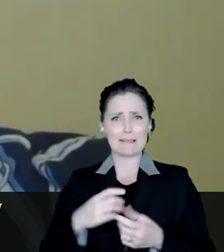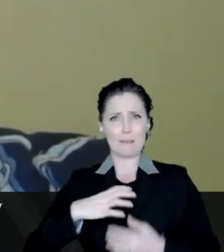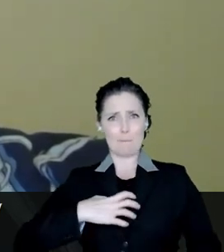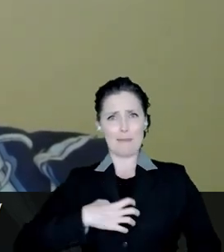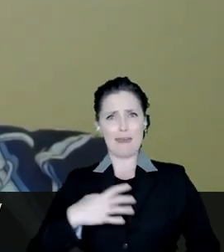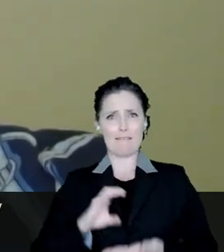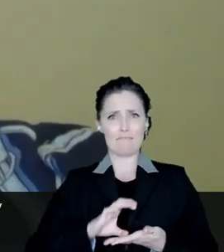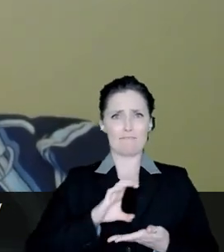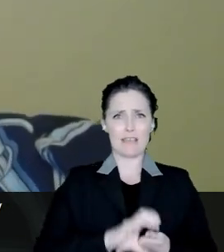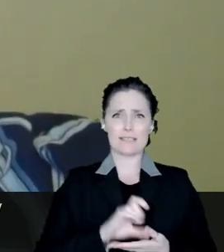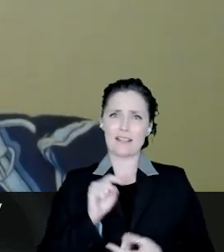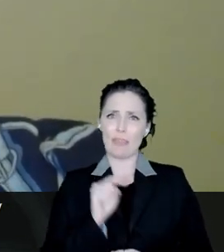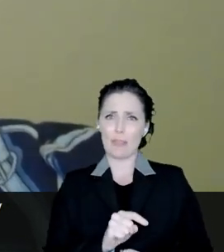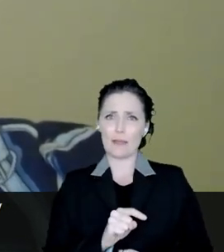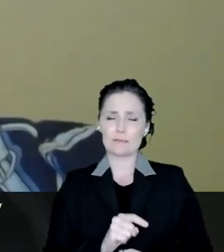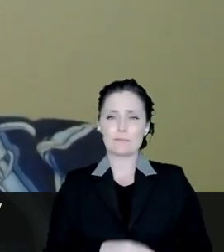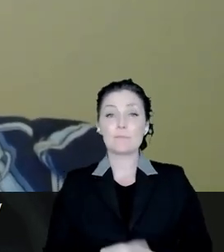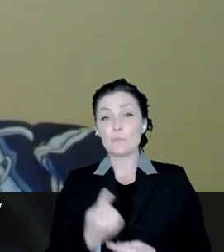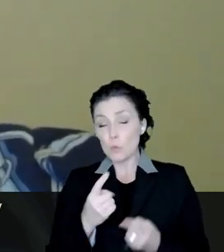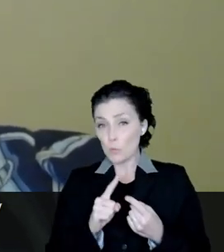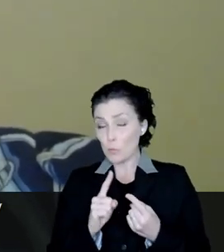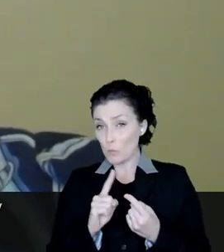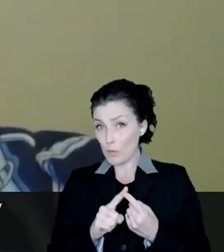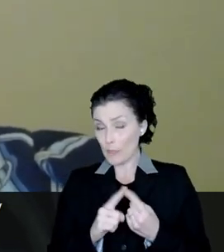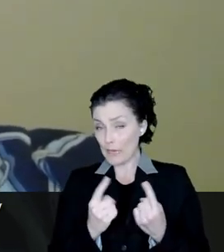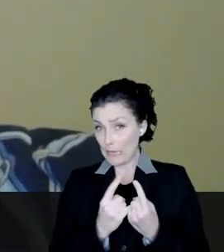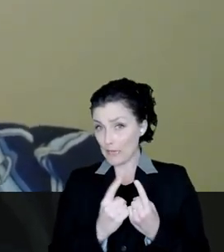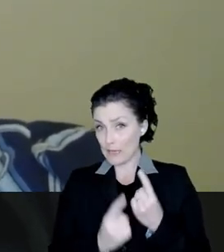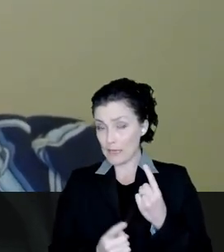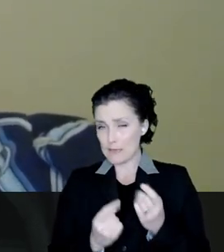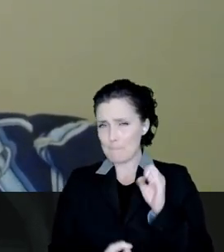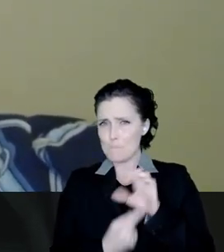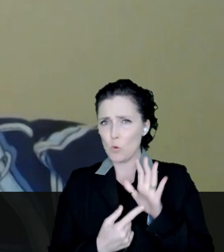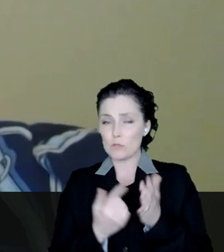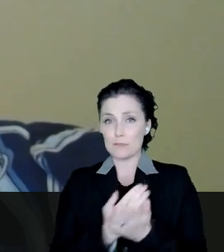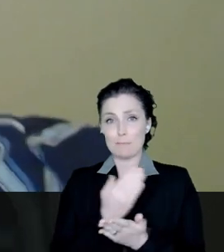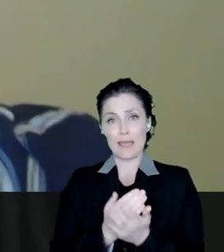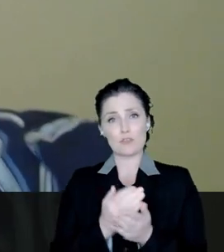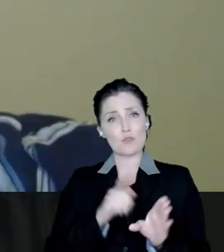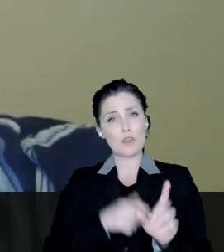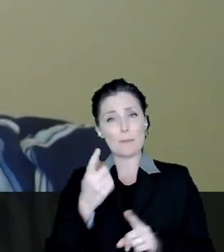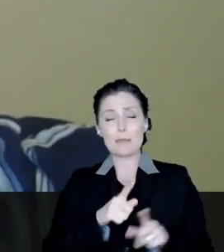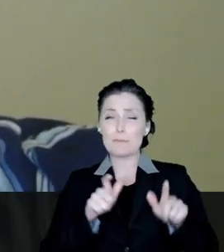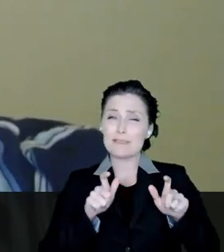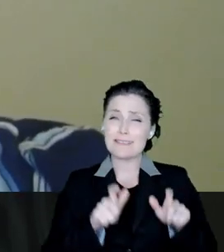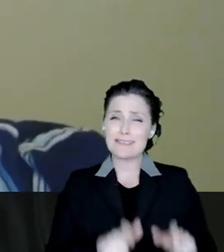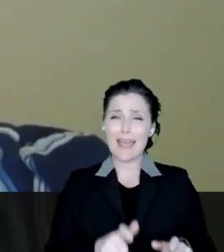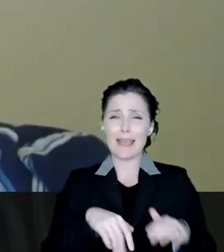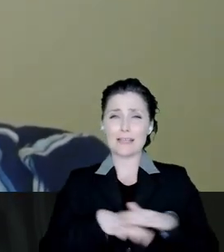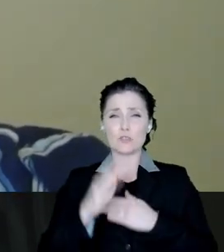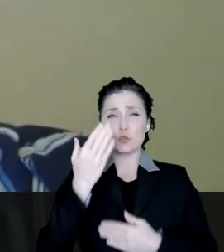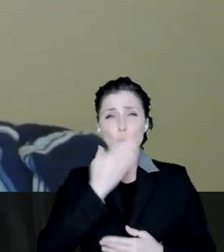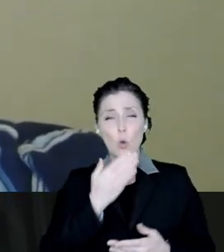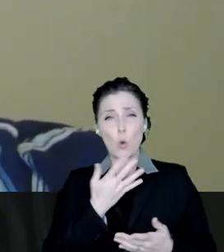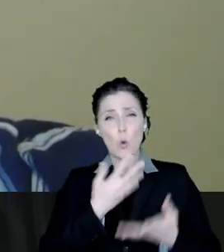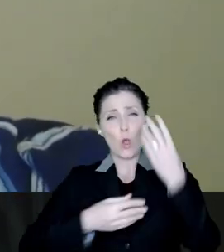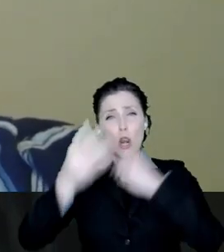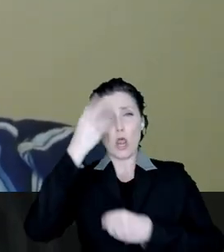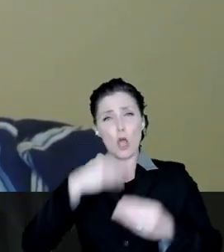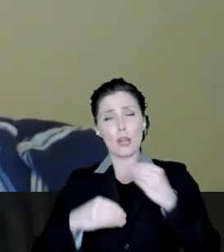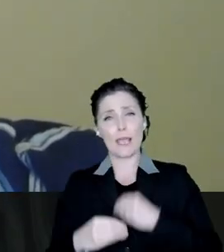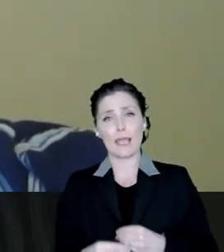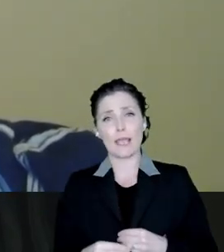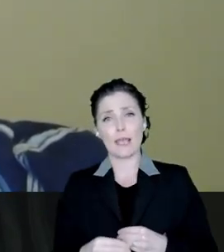to say, and that is about the importance of keeping our young people in school and learning. And so I've been really pleased that the mayor